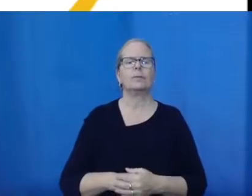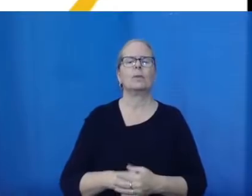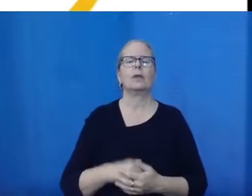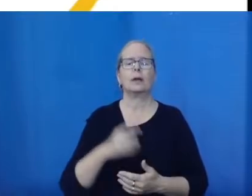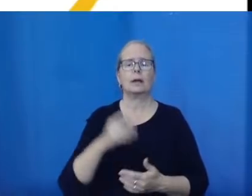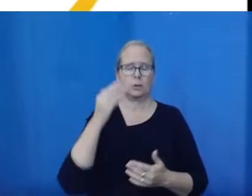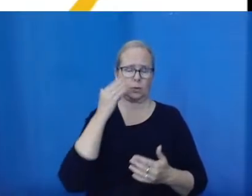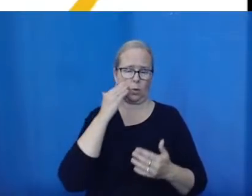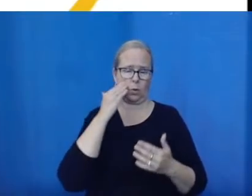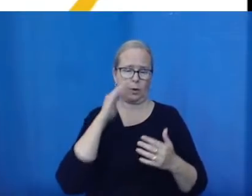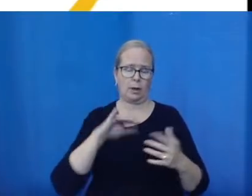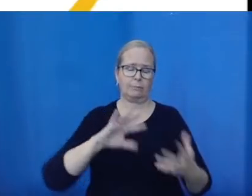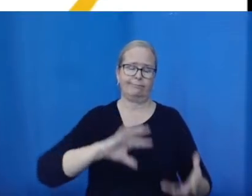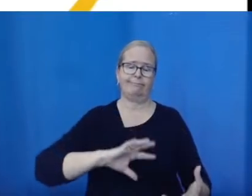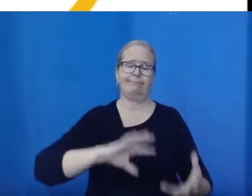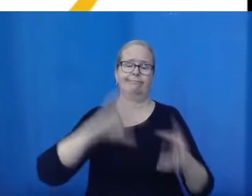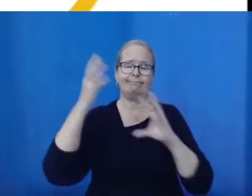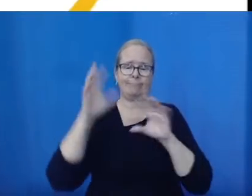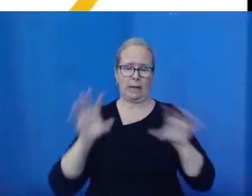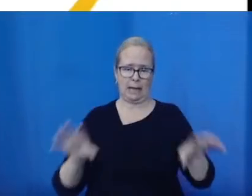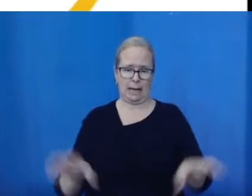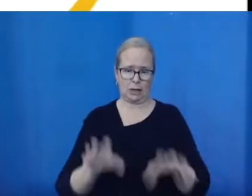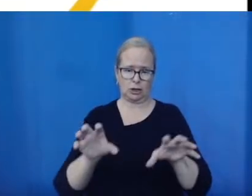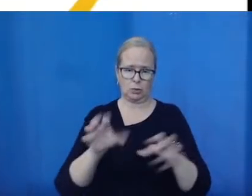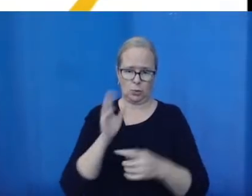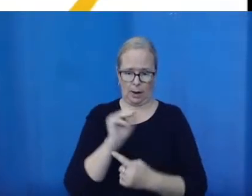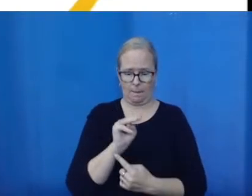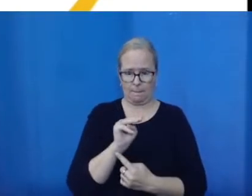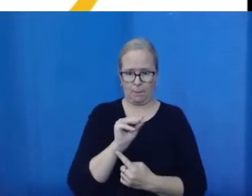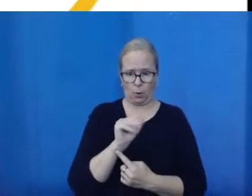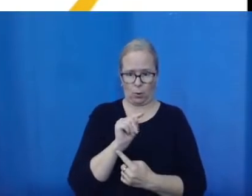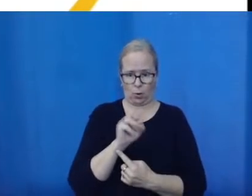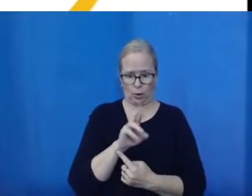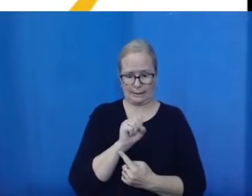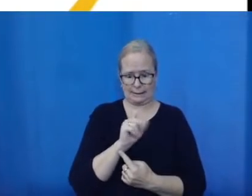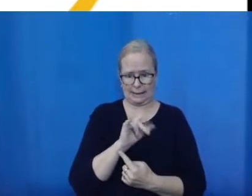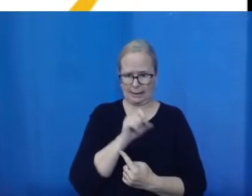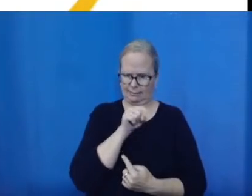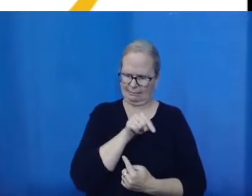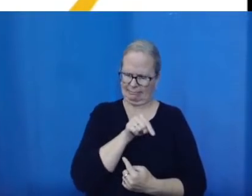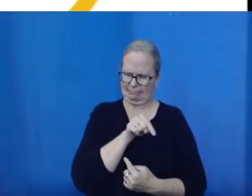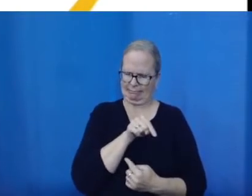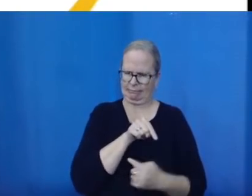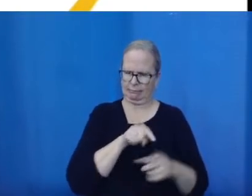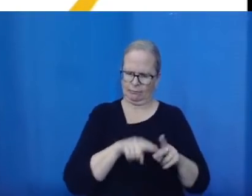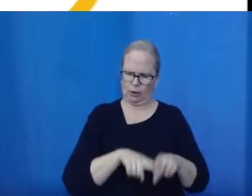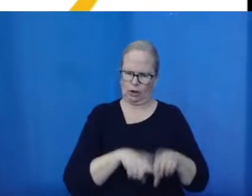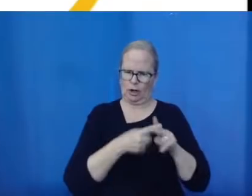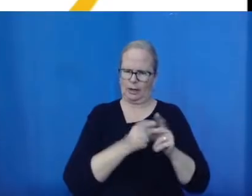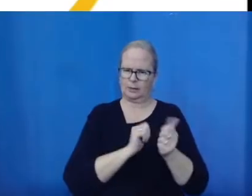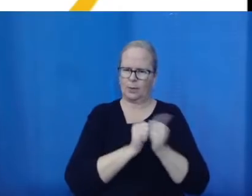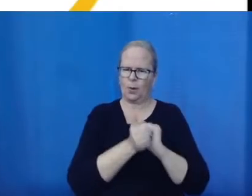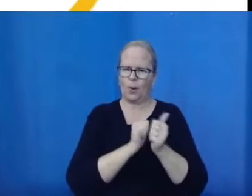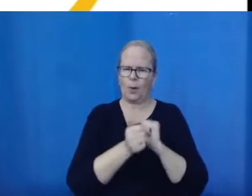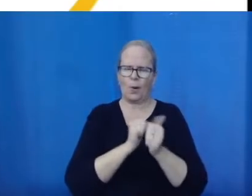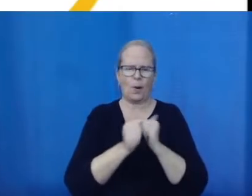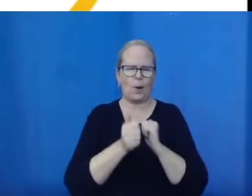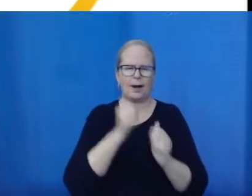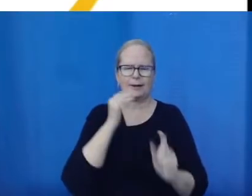kiddos, any of those extracurricular activities. And we know school is a critical place, not just for learning. We got to think about school is